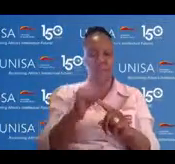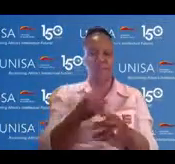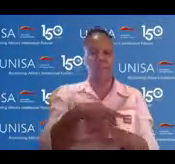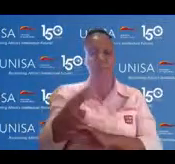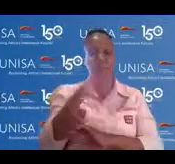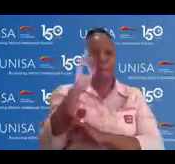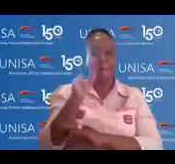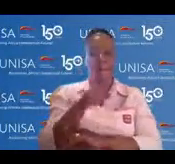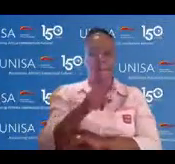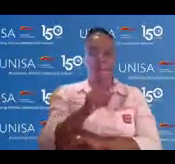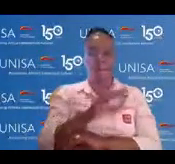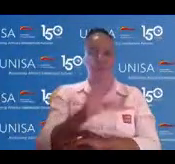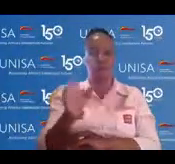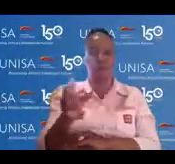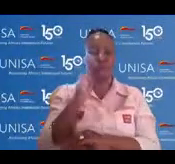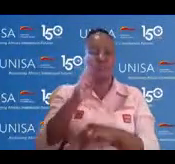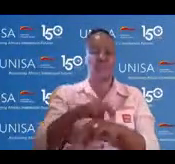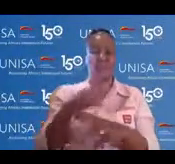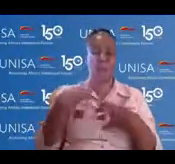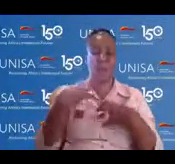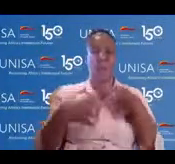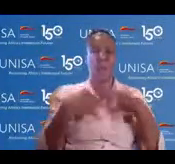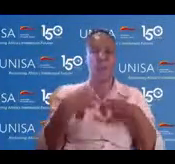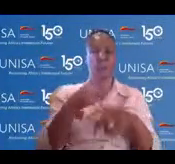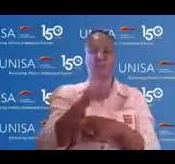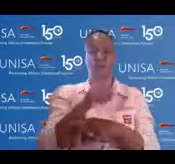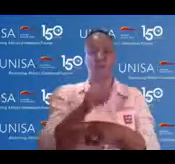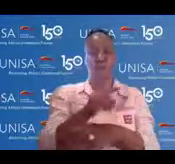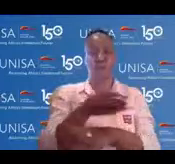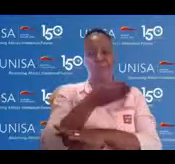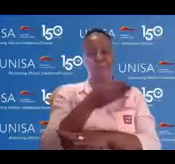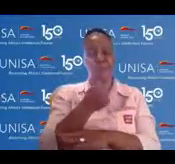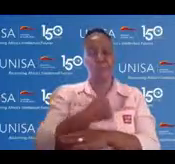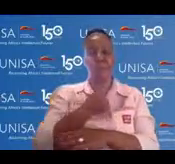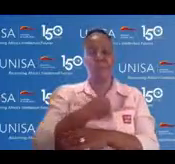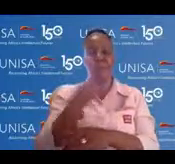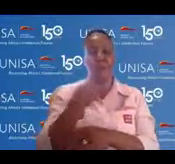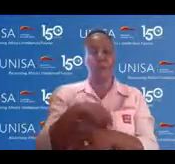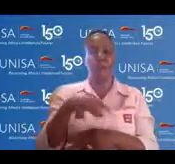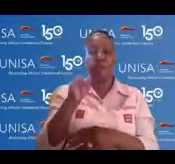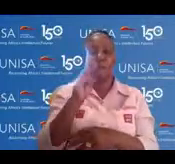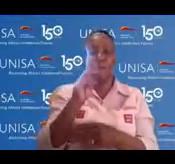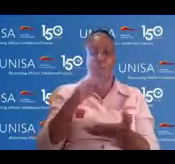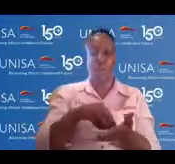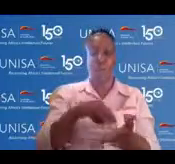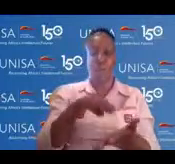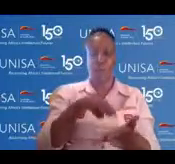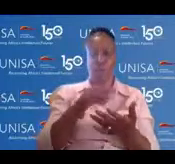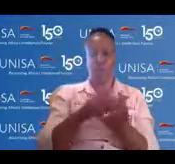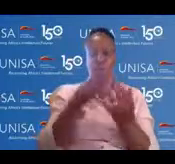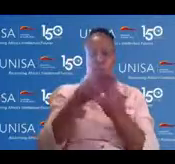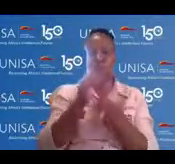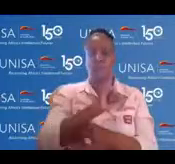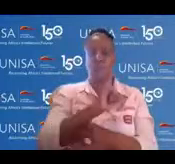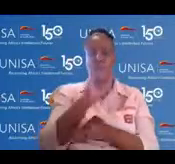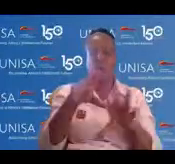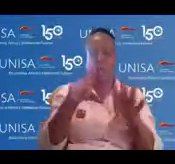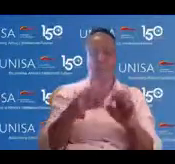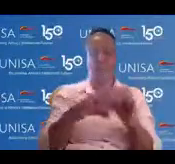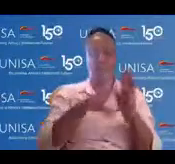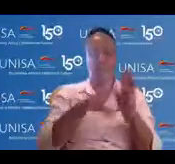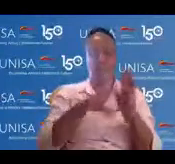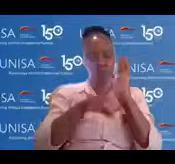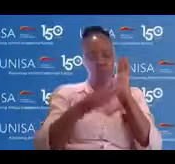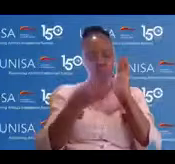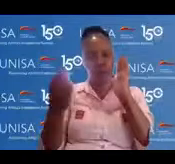need to worry about it as long as it's on my modules. So typically you'll access your exam at the bottom right. So remember, I